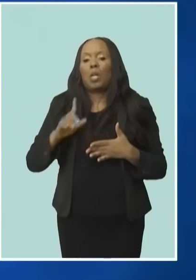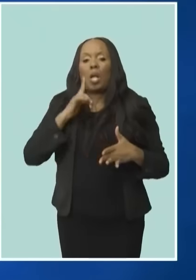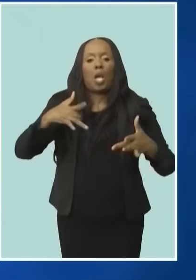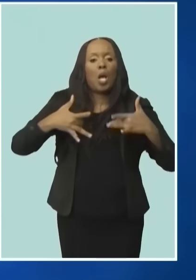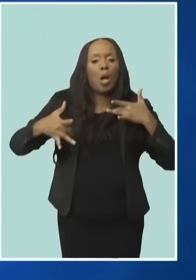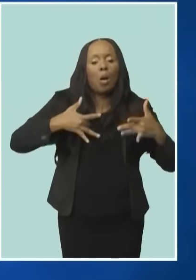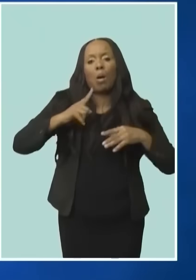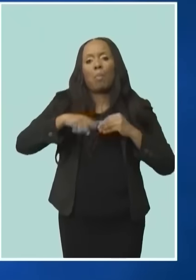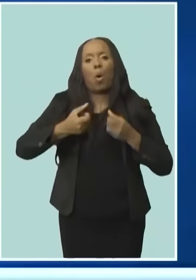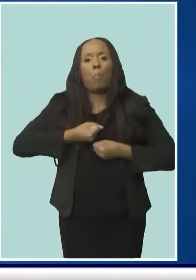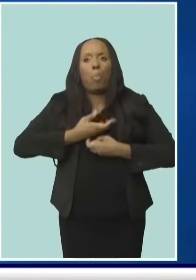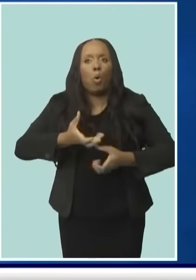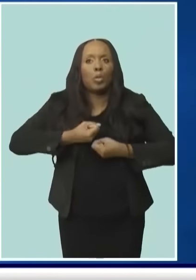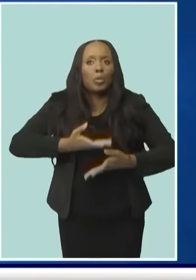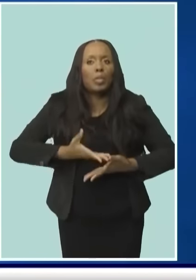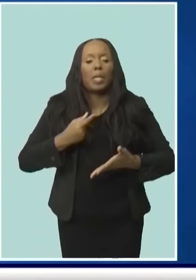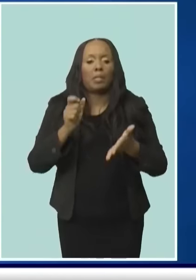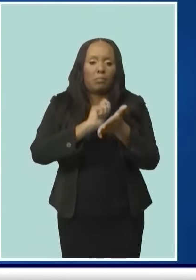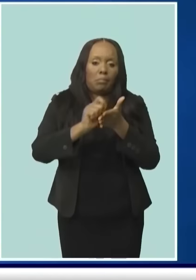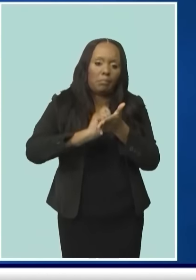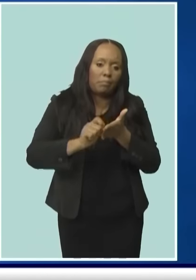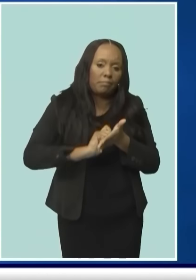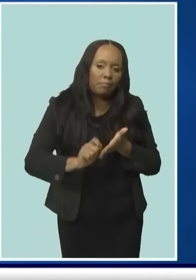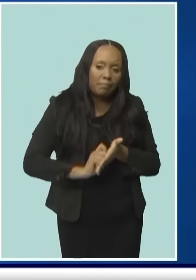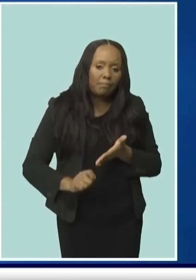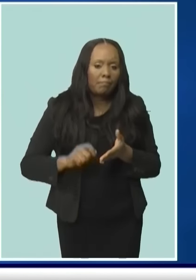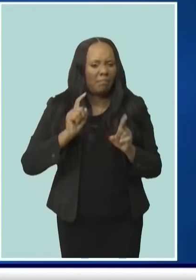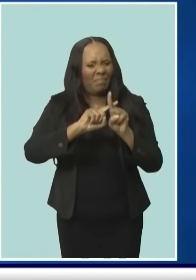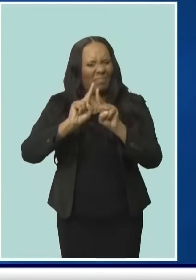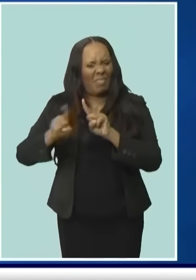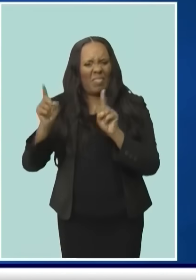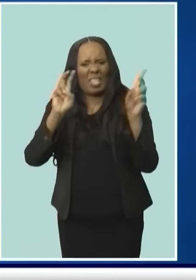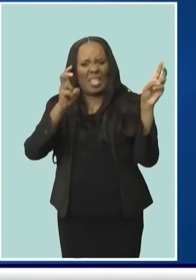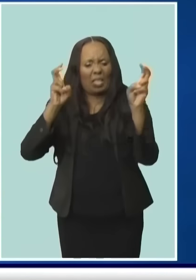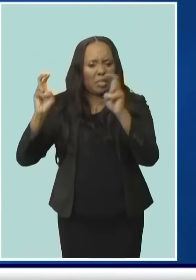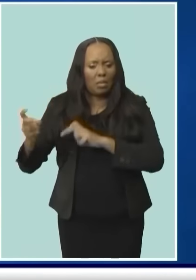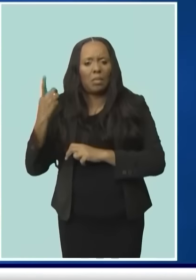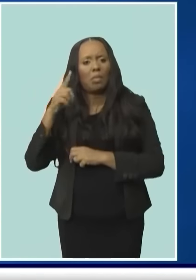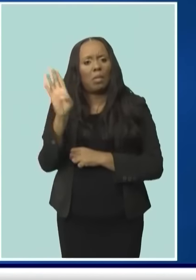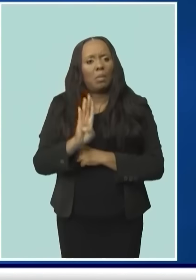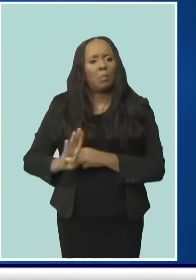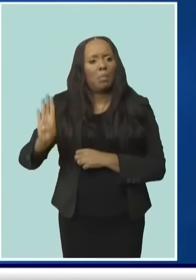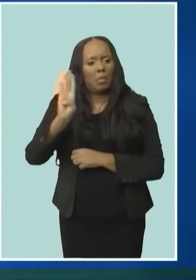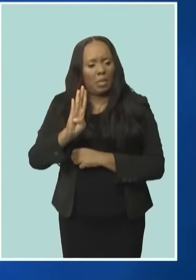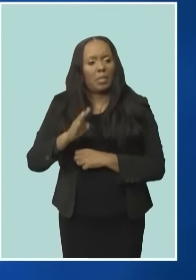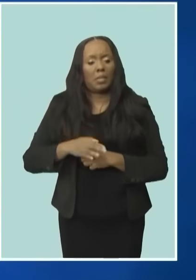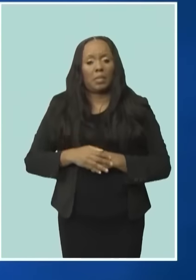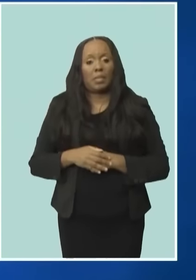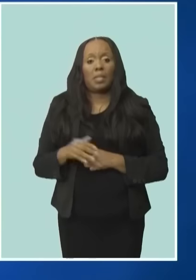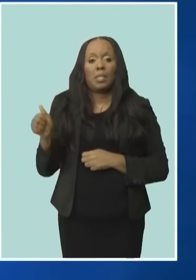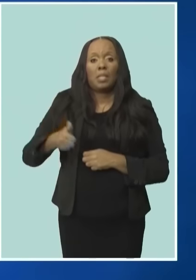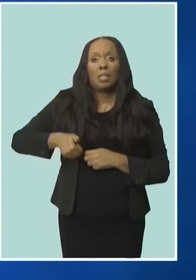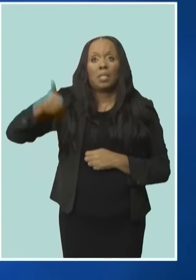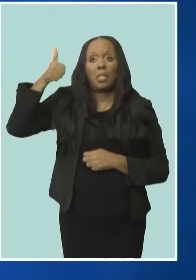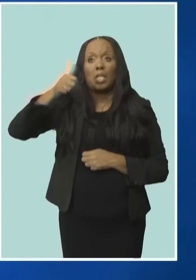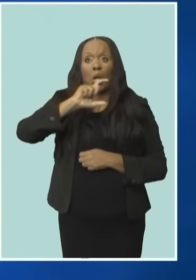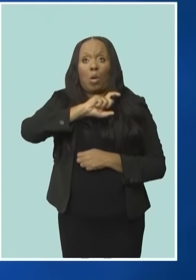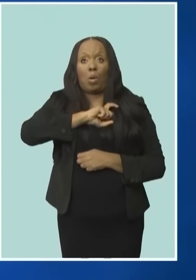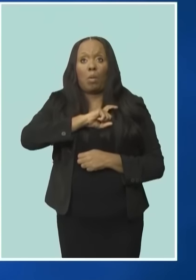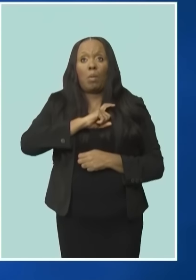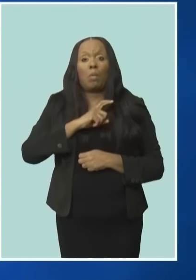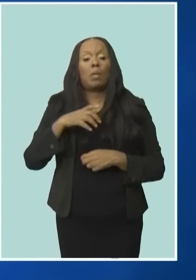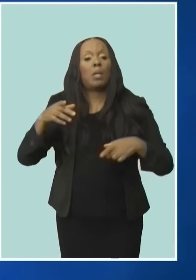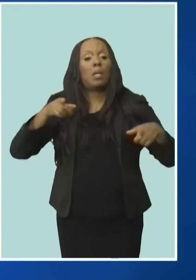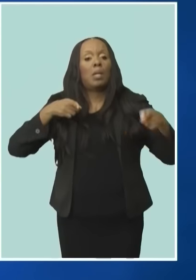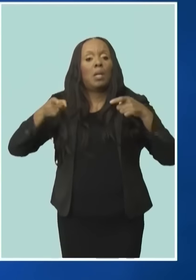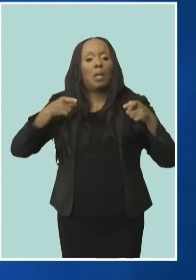essays, even offering suggestions on a number of issues plaguing the Barbadian landscape. Senior Superintendent in charge of the